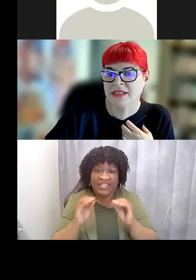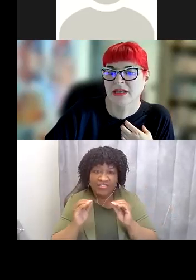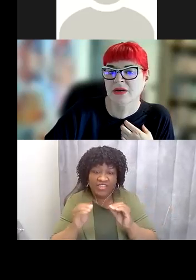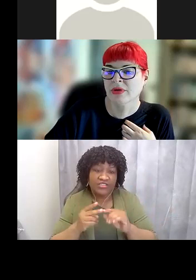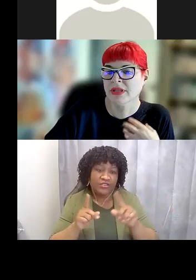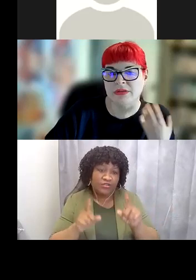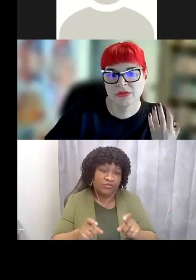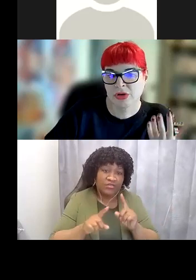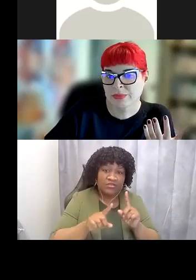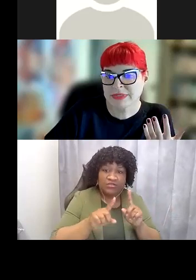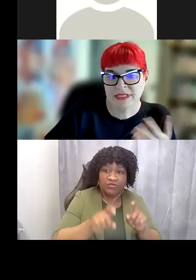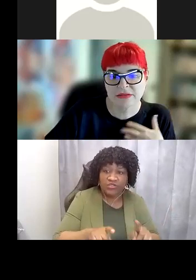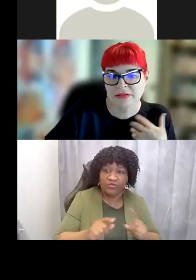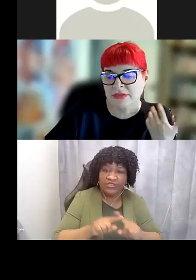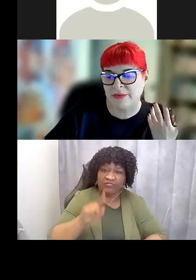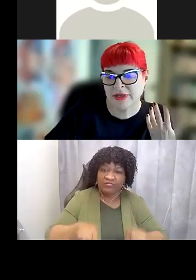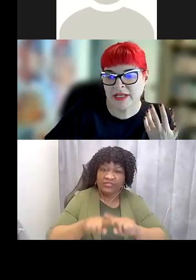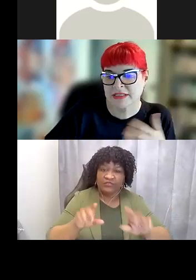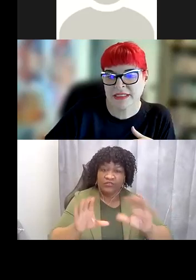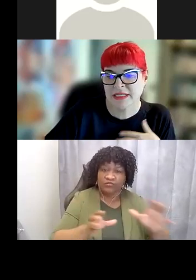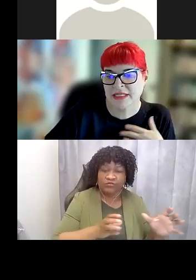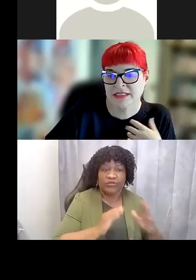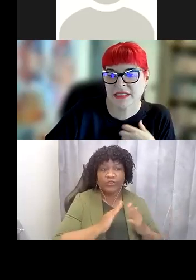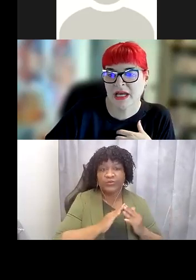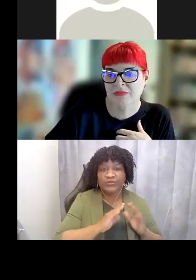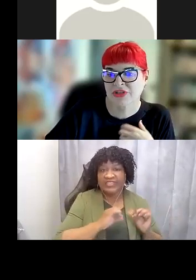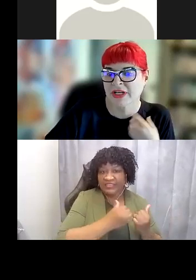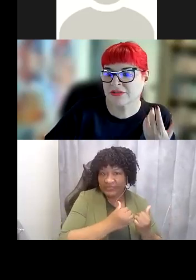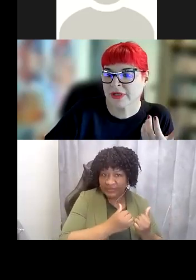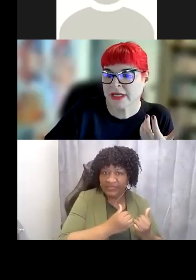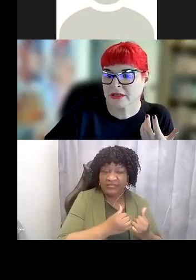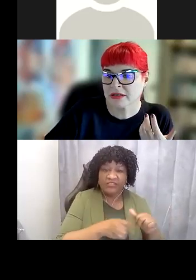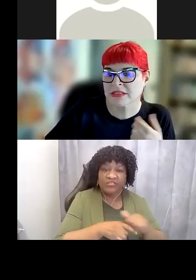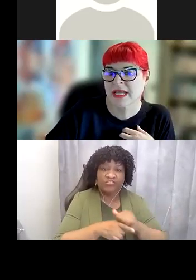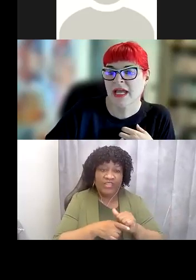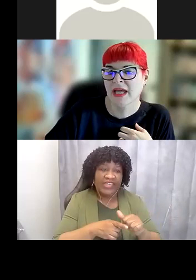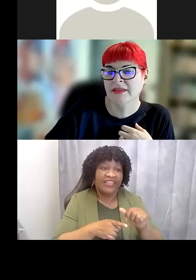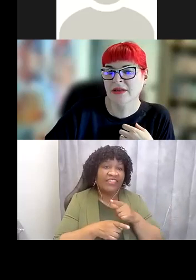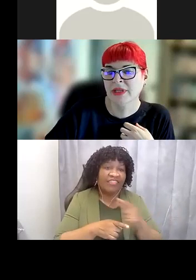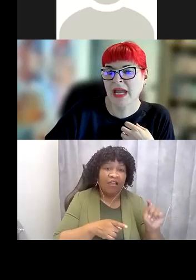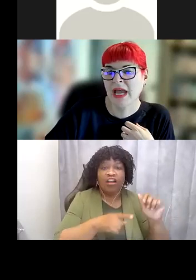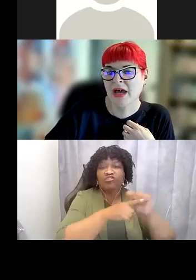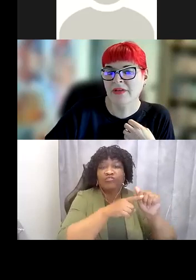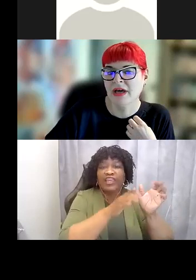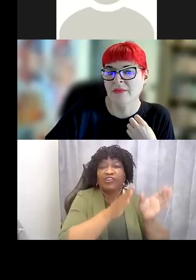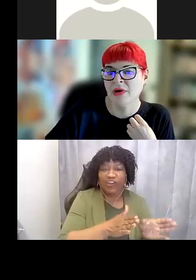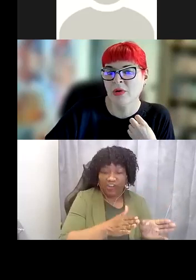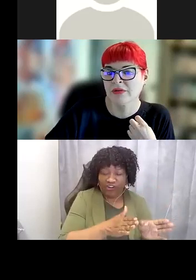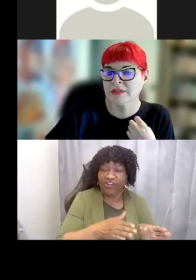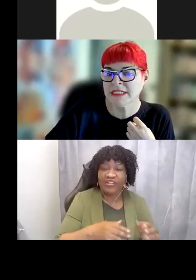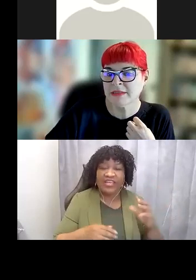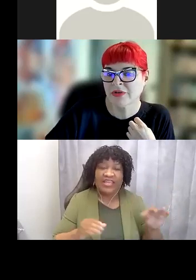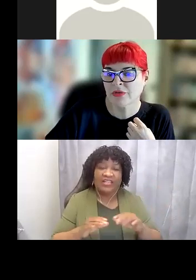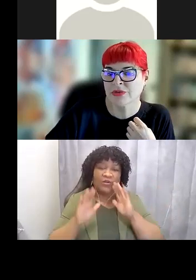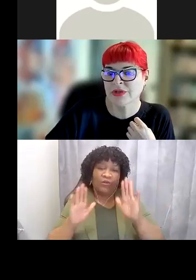Q&As with groups and community agencies, training of trainers. And then we have a